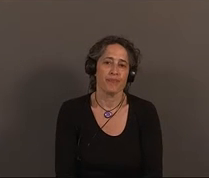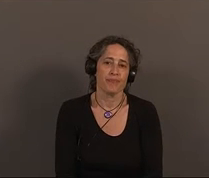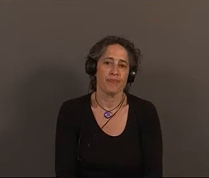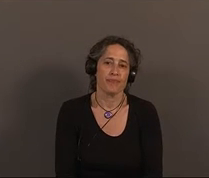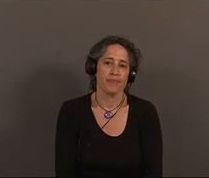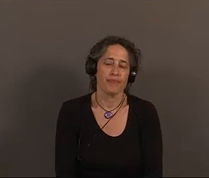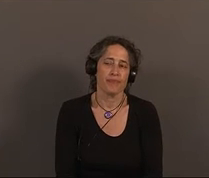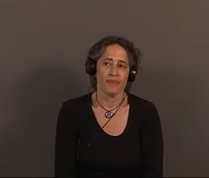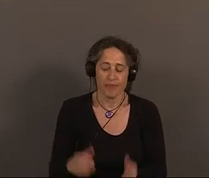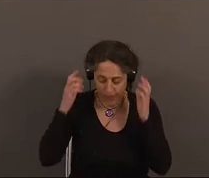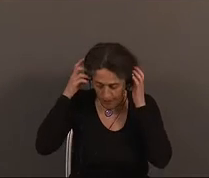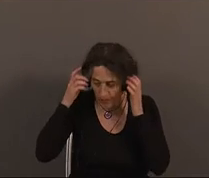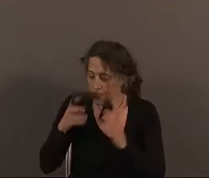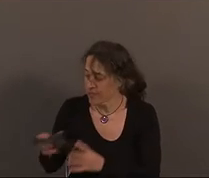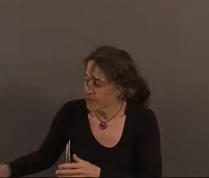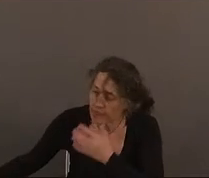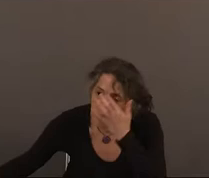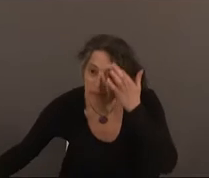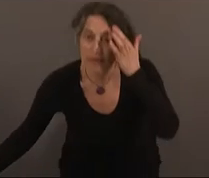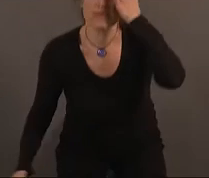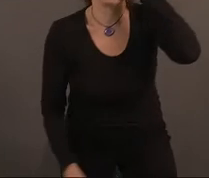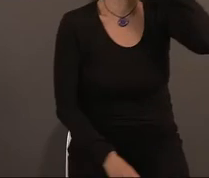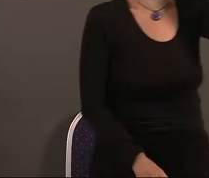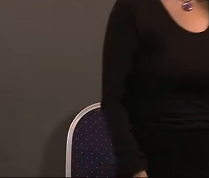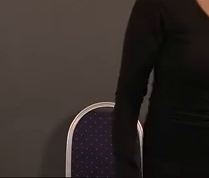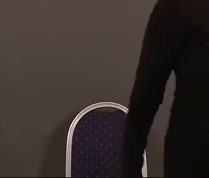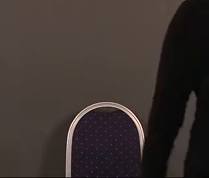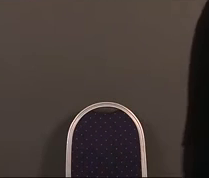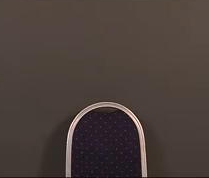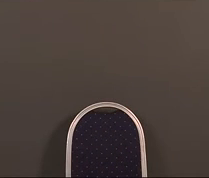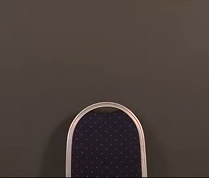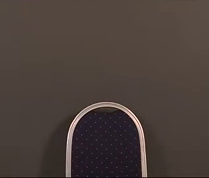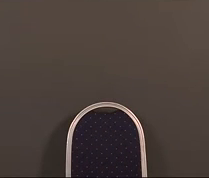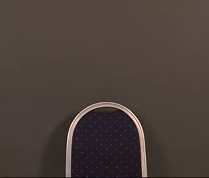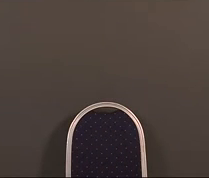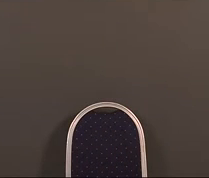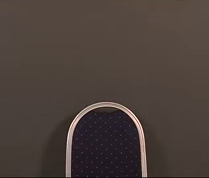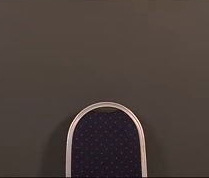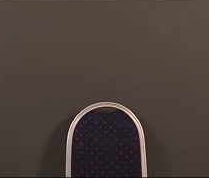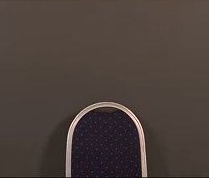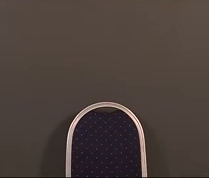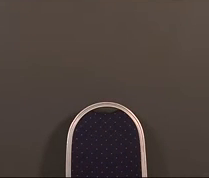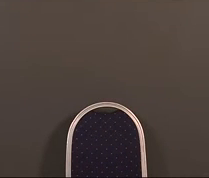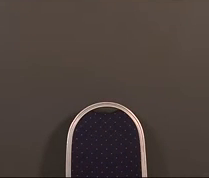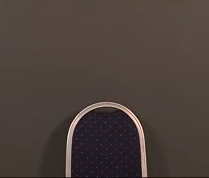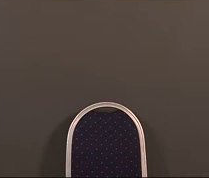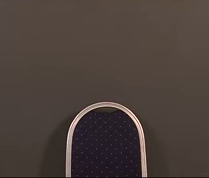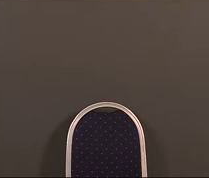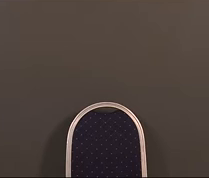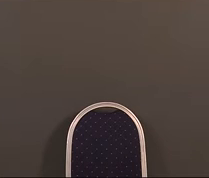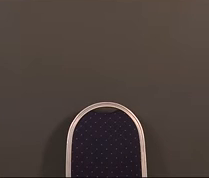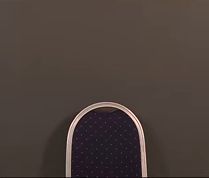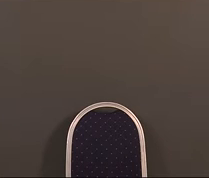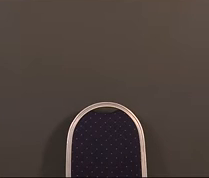veces vas por ahí mendigando un sitio con wifi y quieras o no, en plan, el wifi pues, y el internet tiene un puntazo y después poder llamar también. Llamar a nuestra